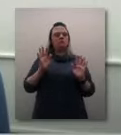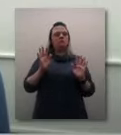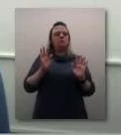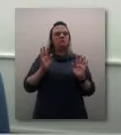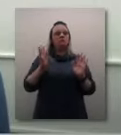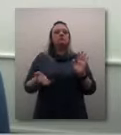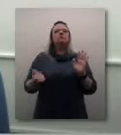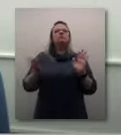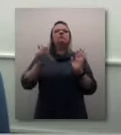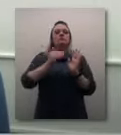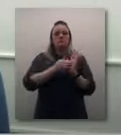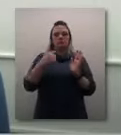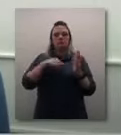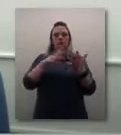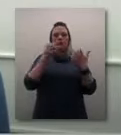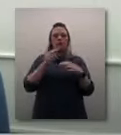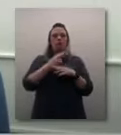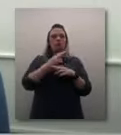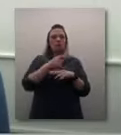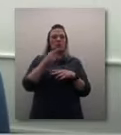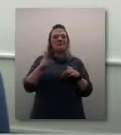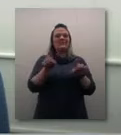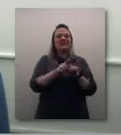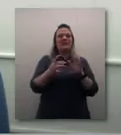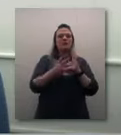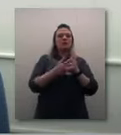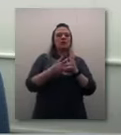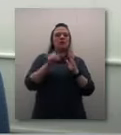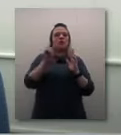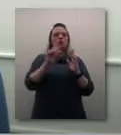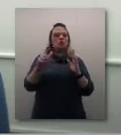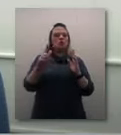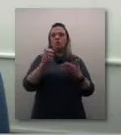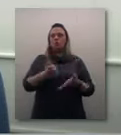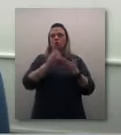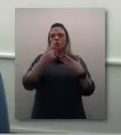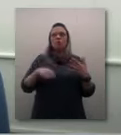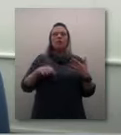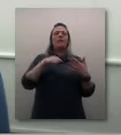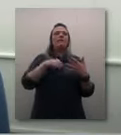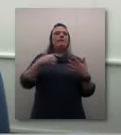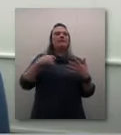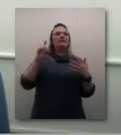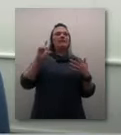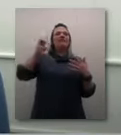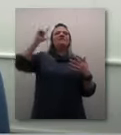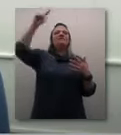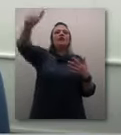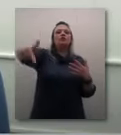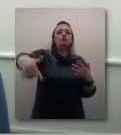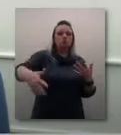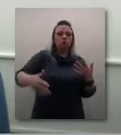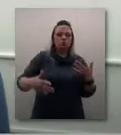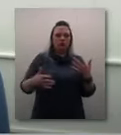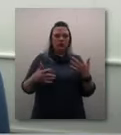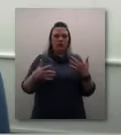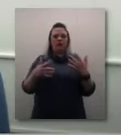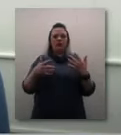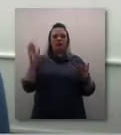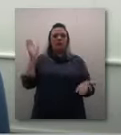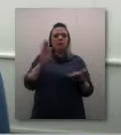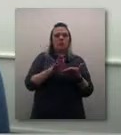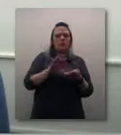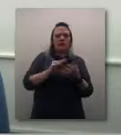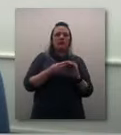again, we want to use this as a tool to help us eventually get to a place where the numbers are coming down. So